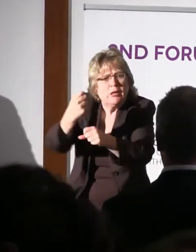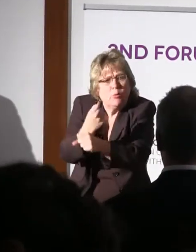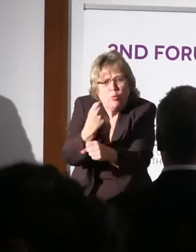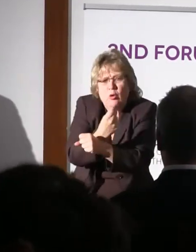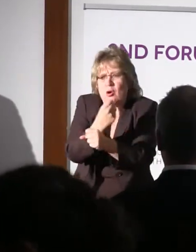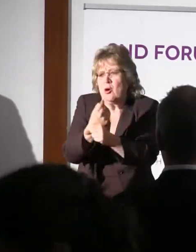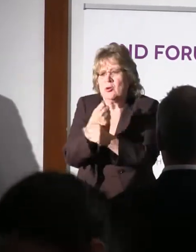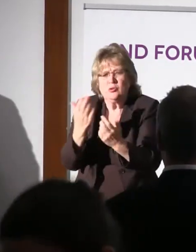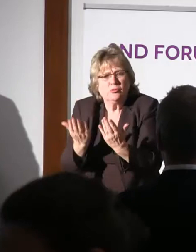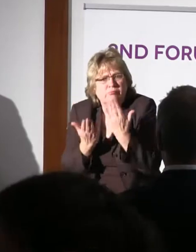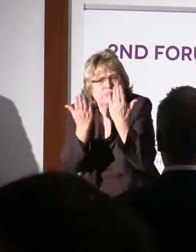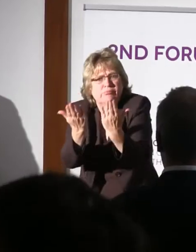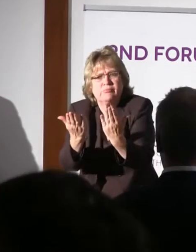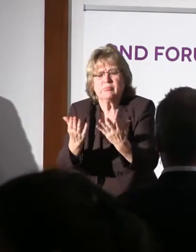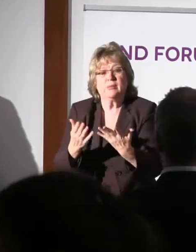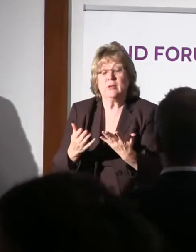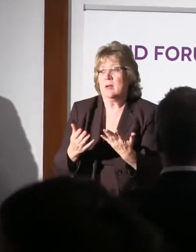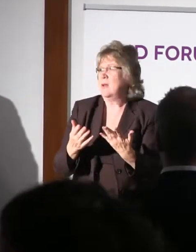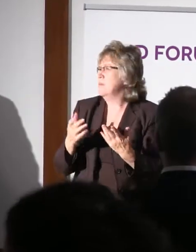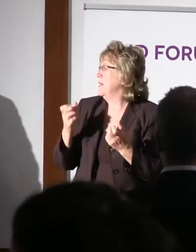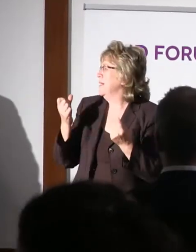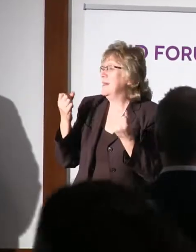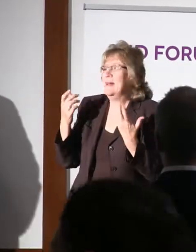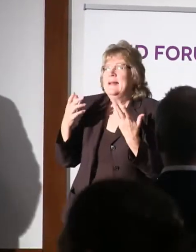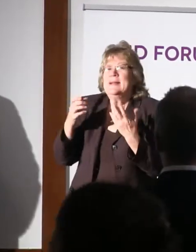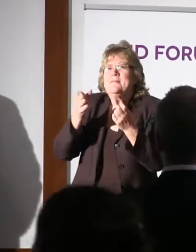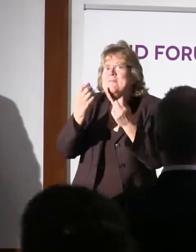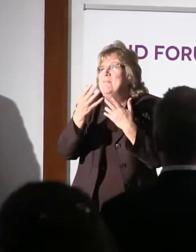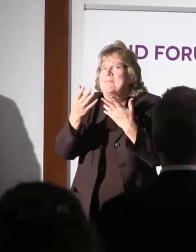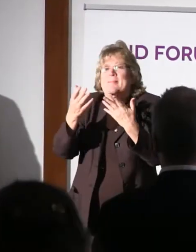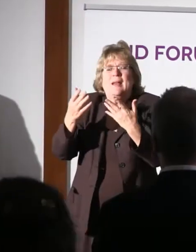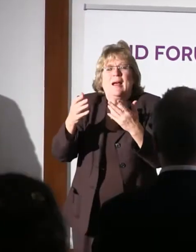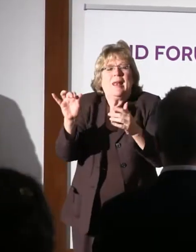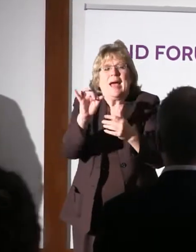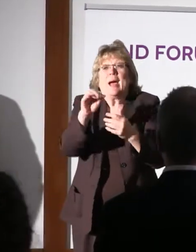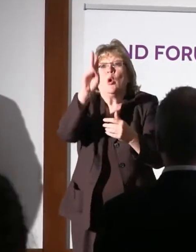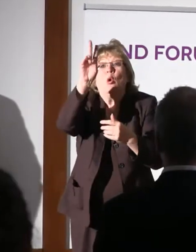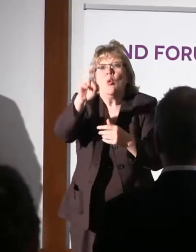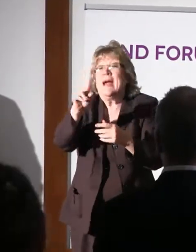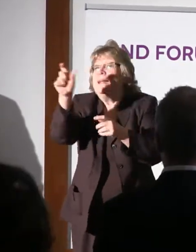many pieces around the UN. Everybody has like a little part